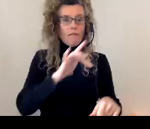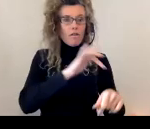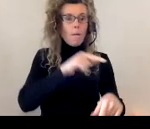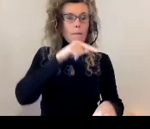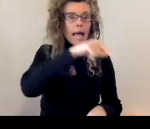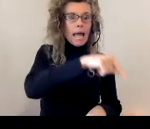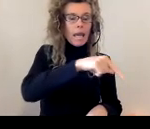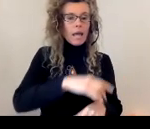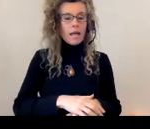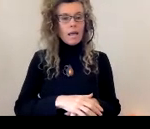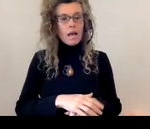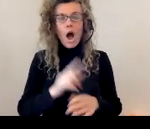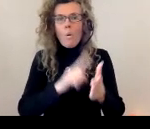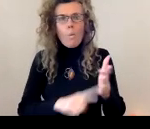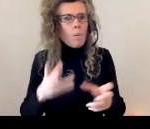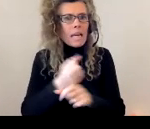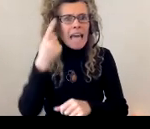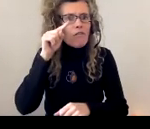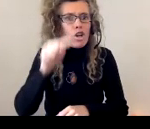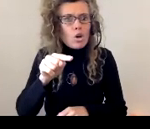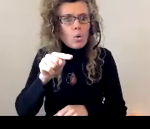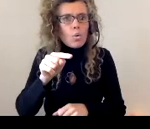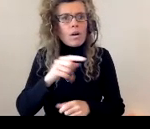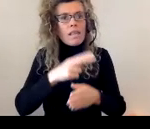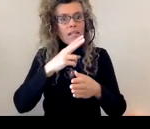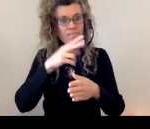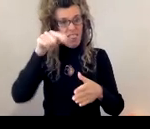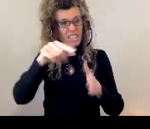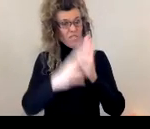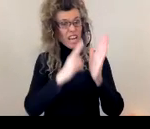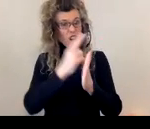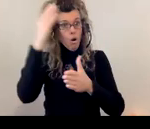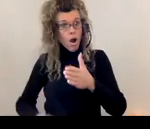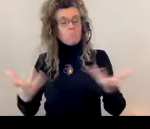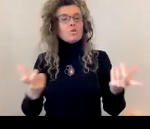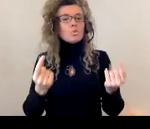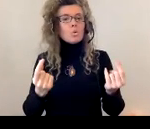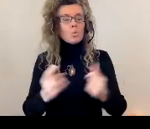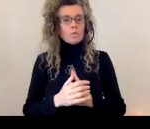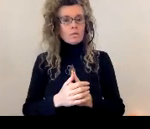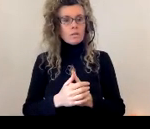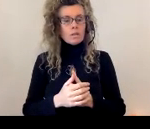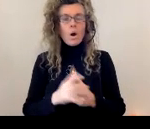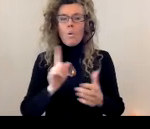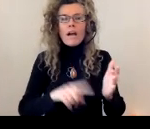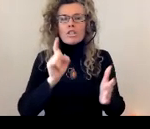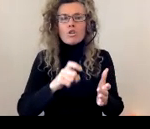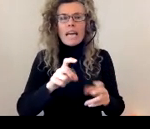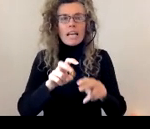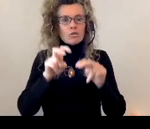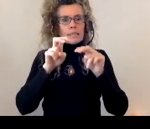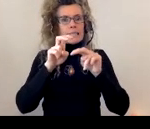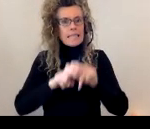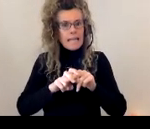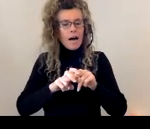take for you, as soon as this video ends, what would it take for you to sit down and get